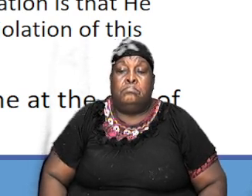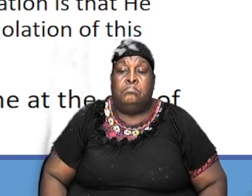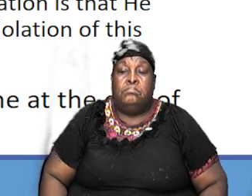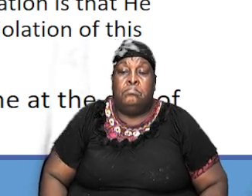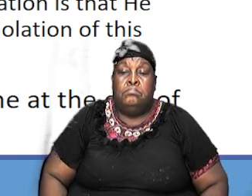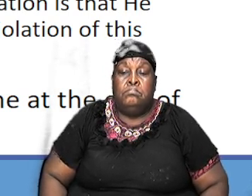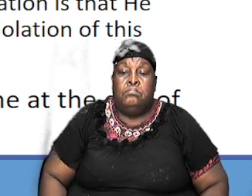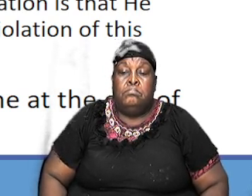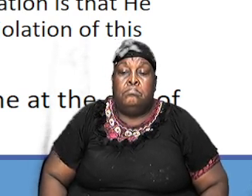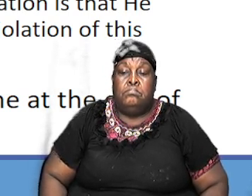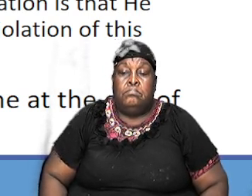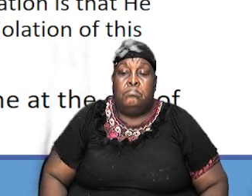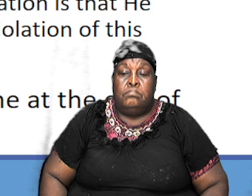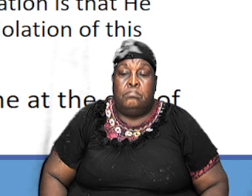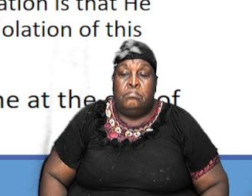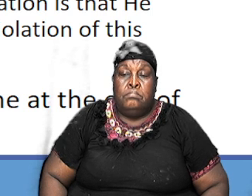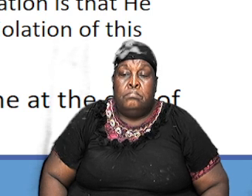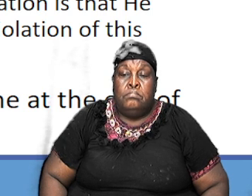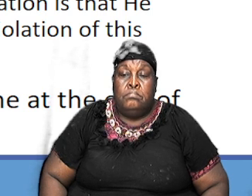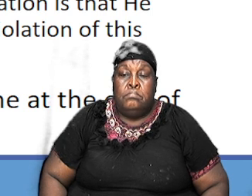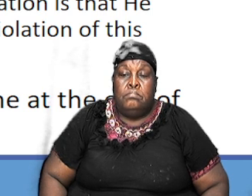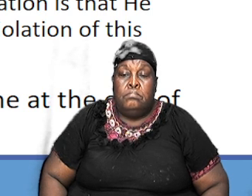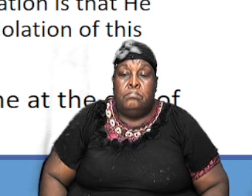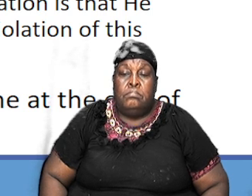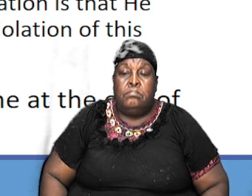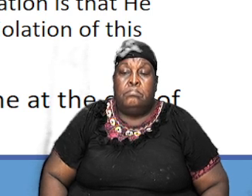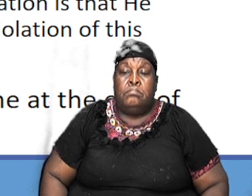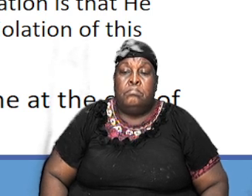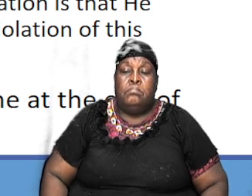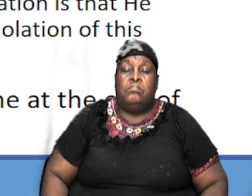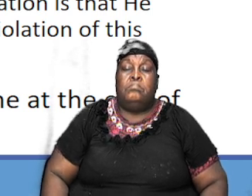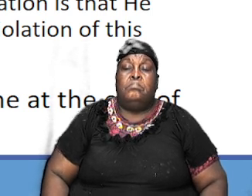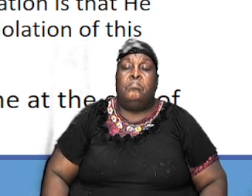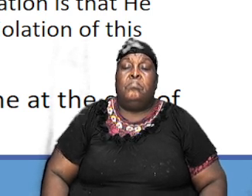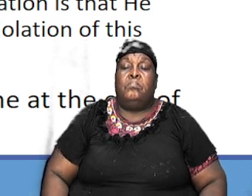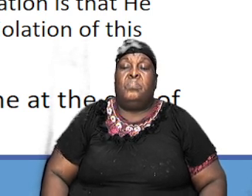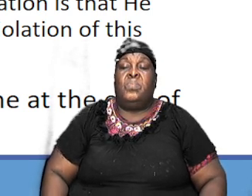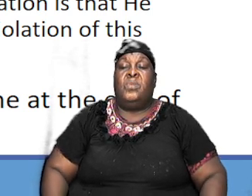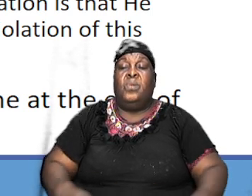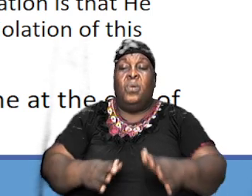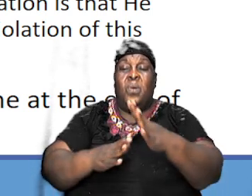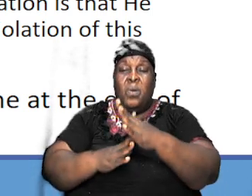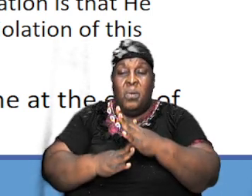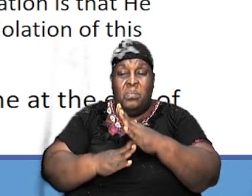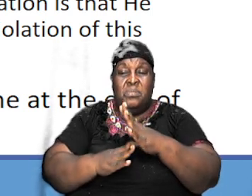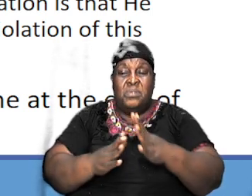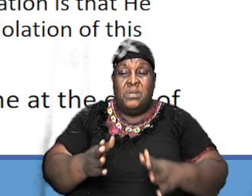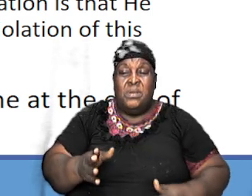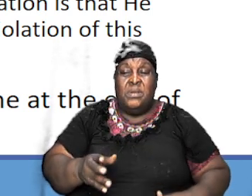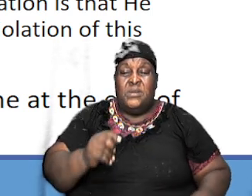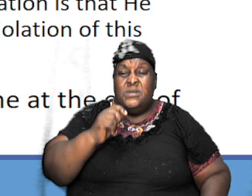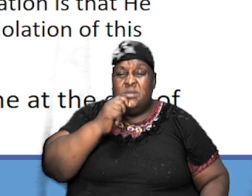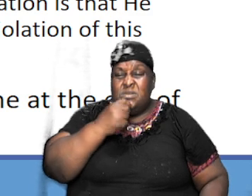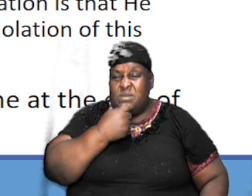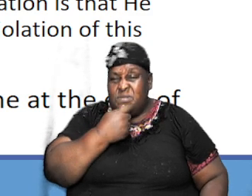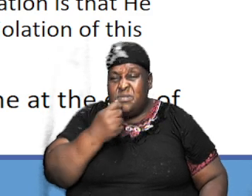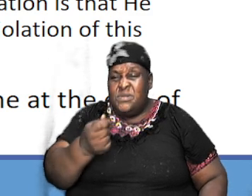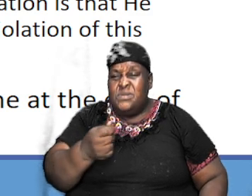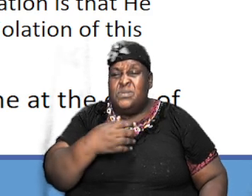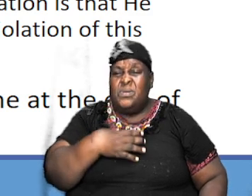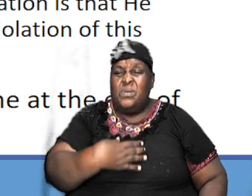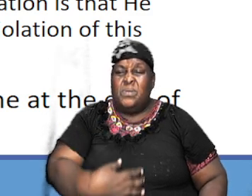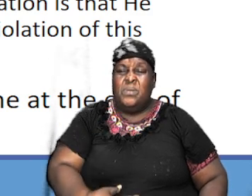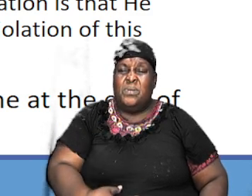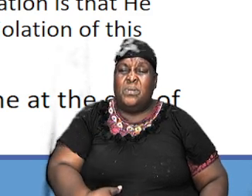So this is what Deuteronomy 8 verse 3 said. And he humbled thee and suffered thee to